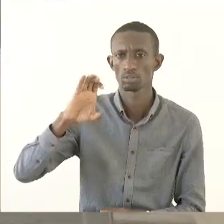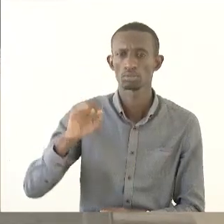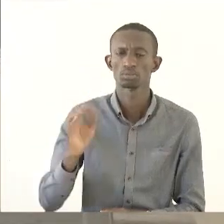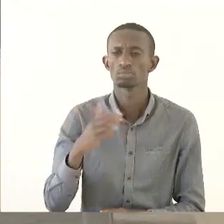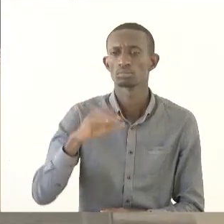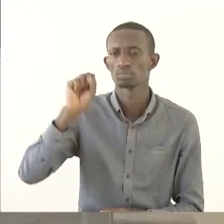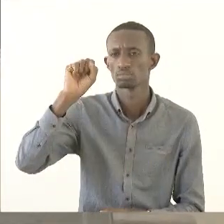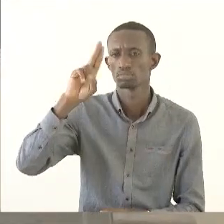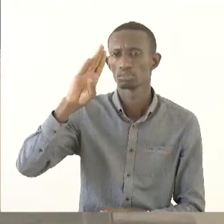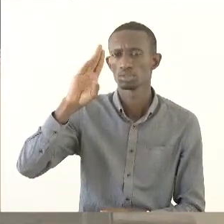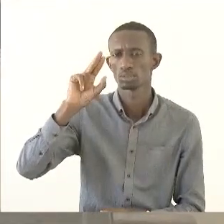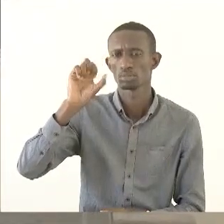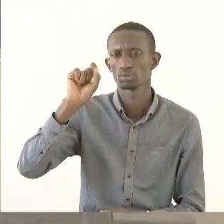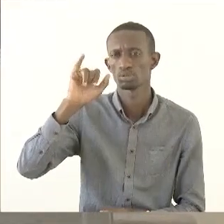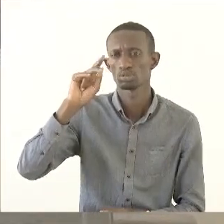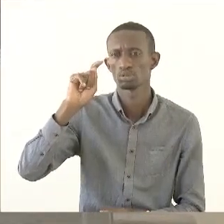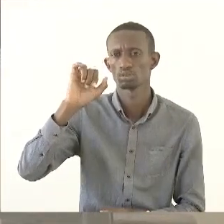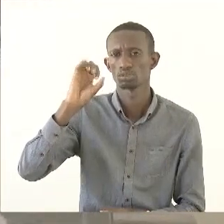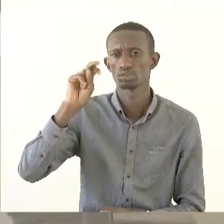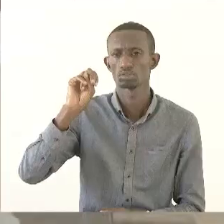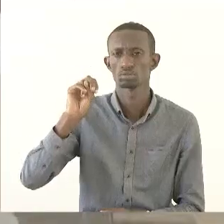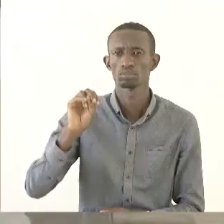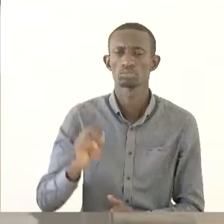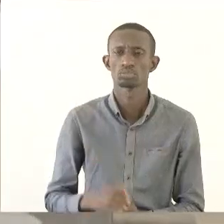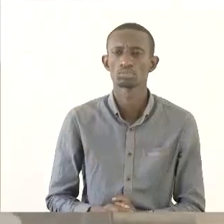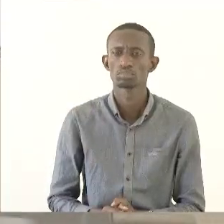substitution mechanism.